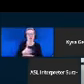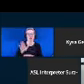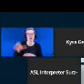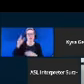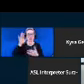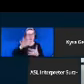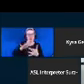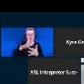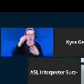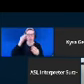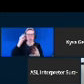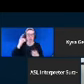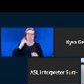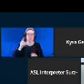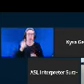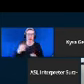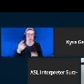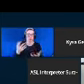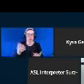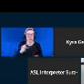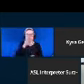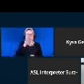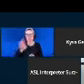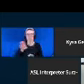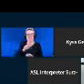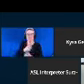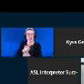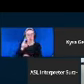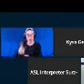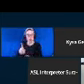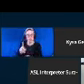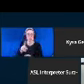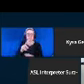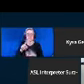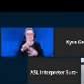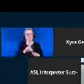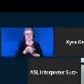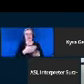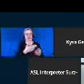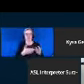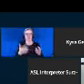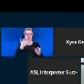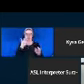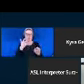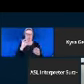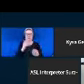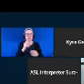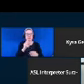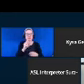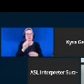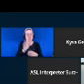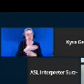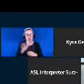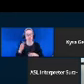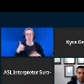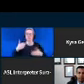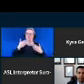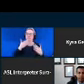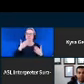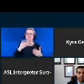for those who want to do a direct follow-up on the resource that he just shared. Again, Daniel, we're grateful for your partnership. I'm certainly grateful to be able